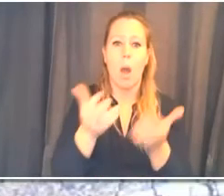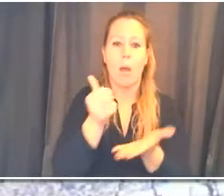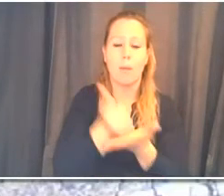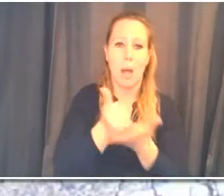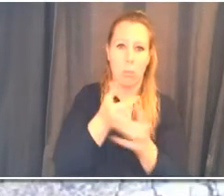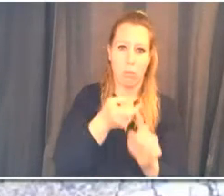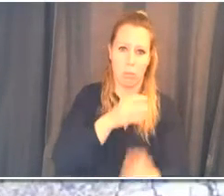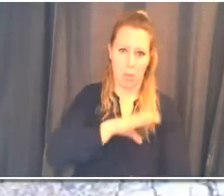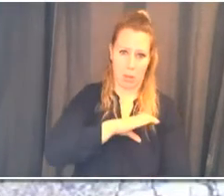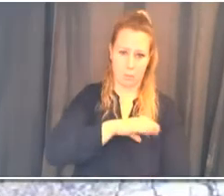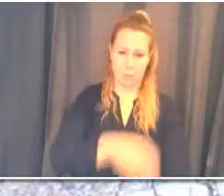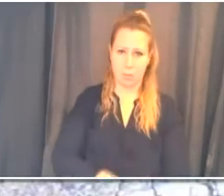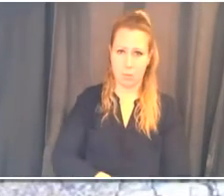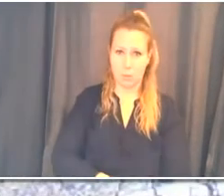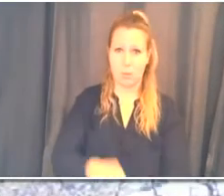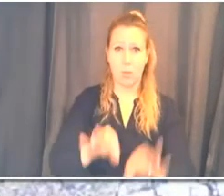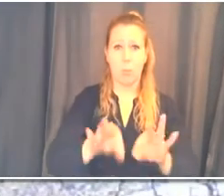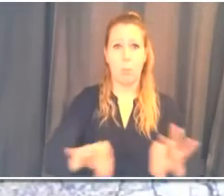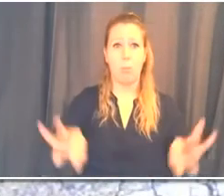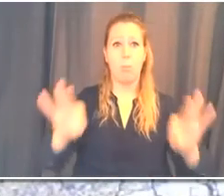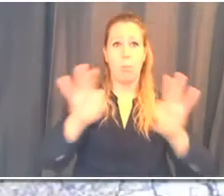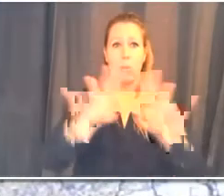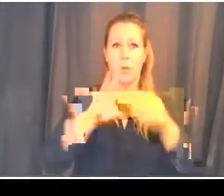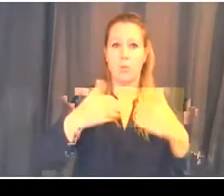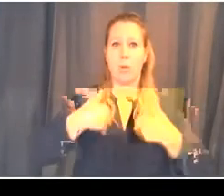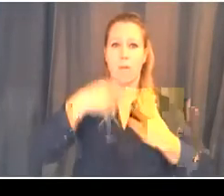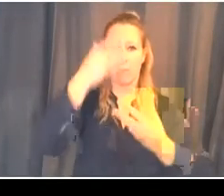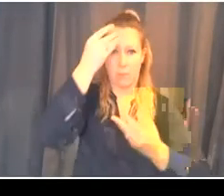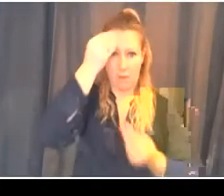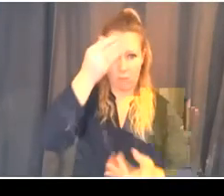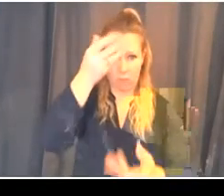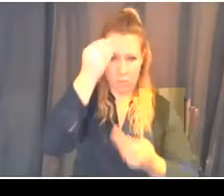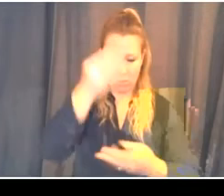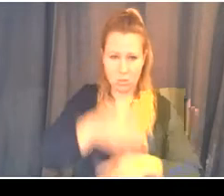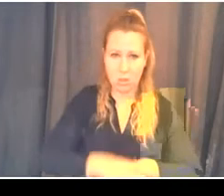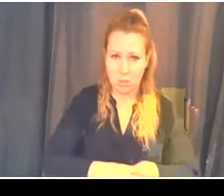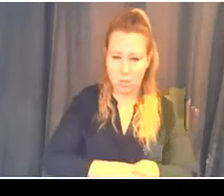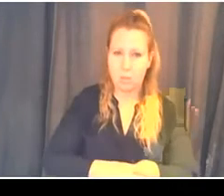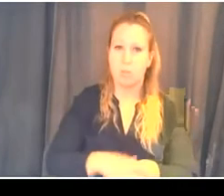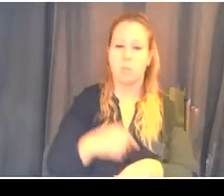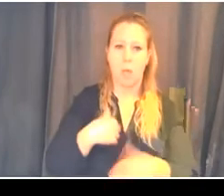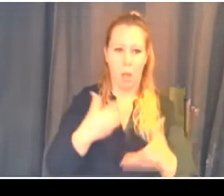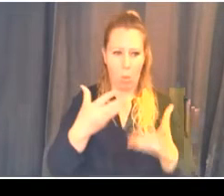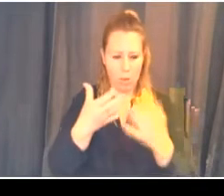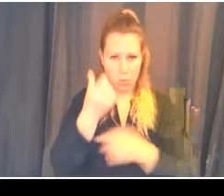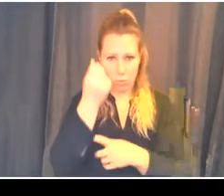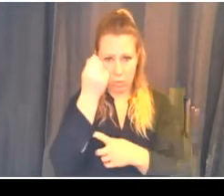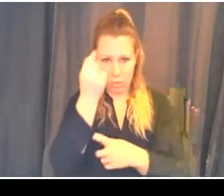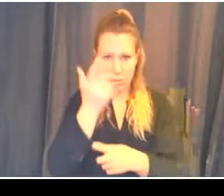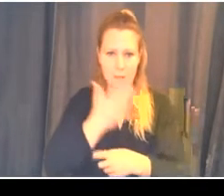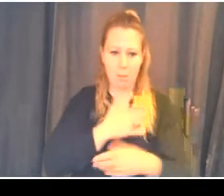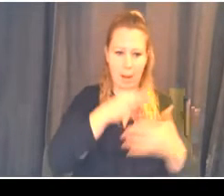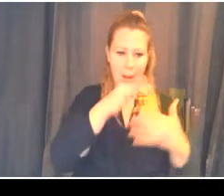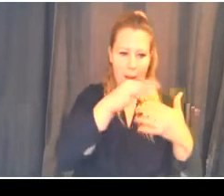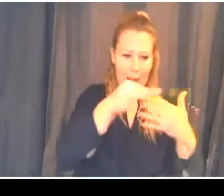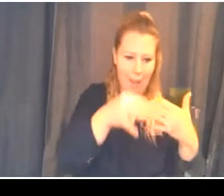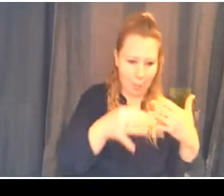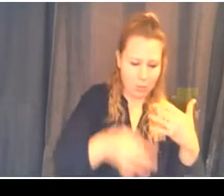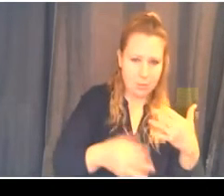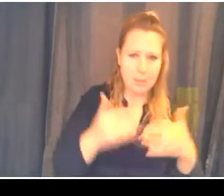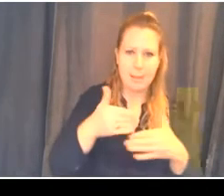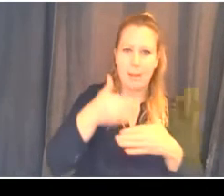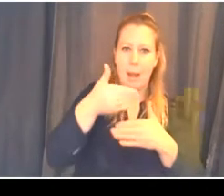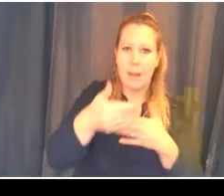available to do that work as well um I'm going to keep going here if that's okay with you majority leader